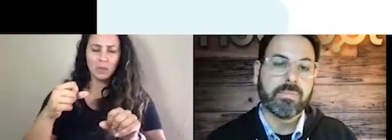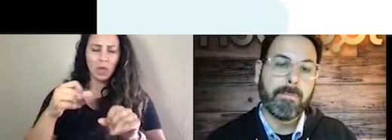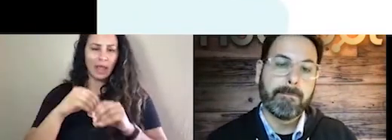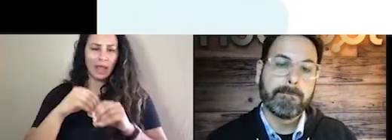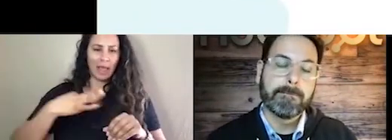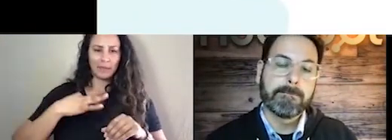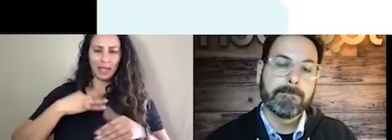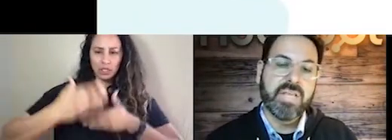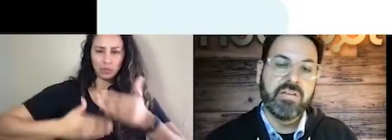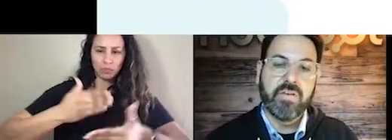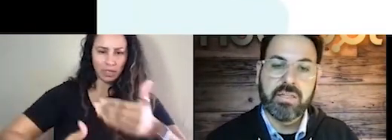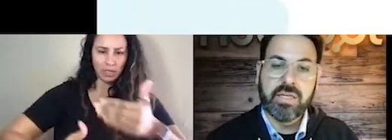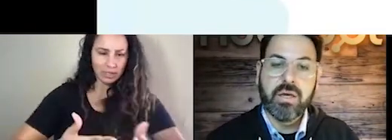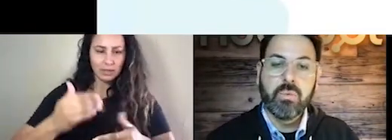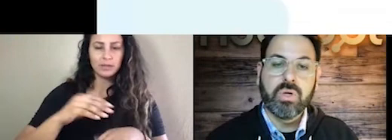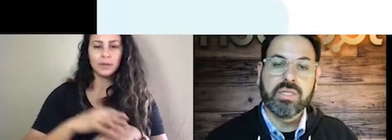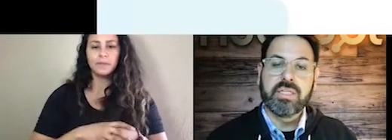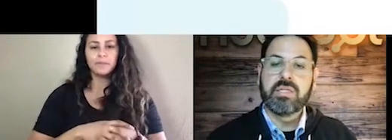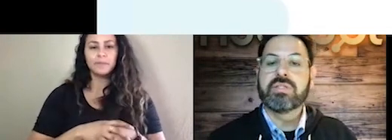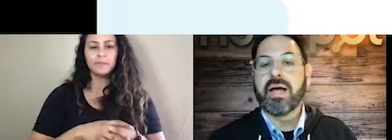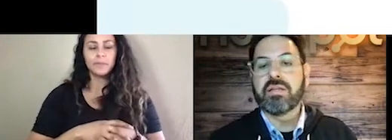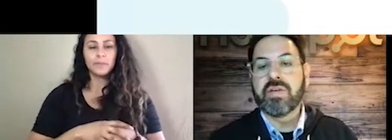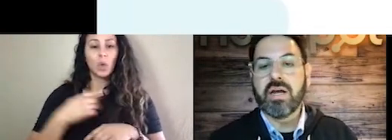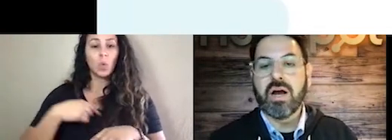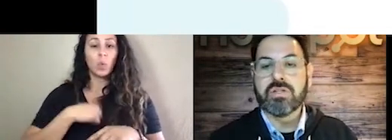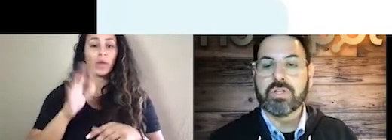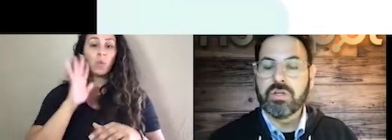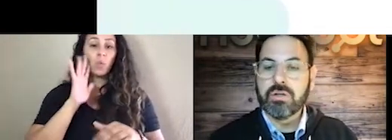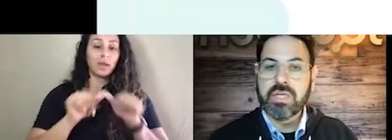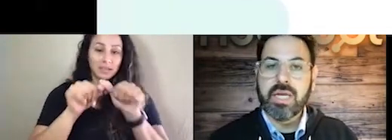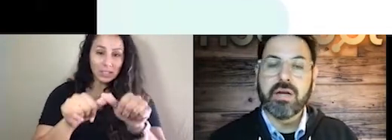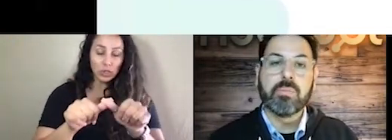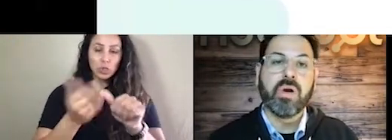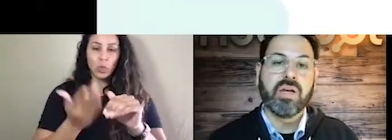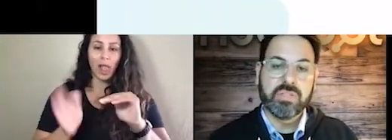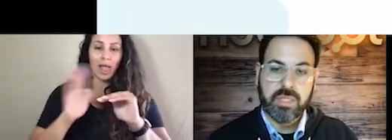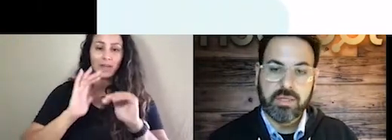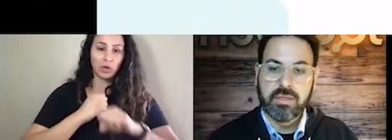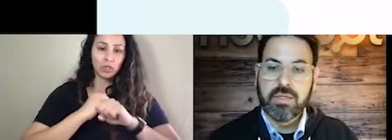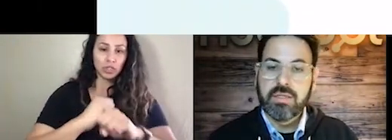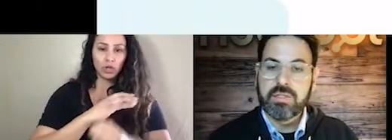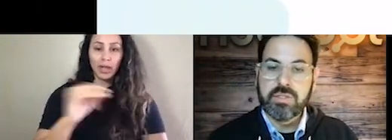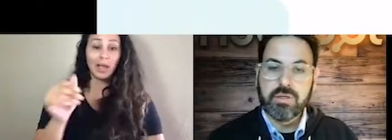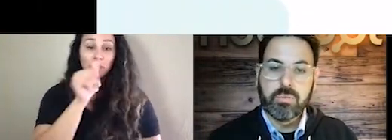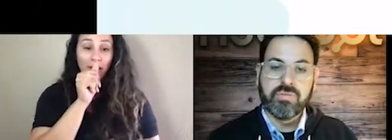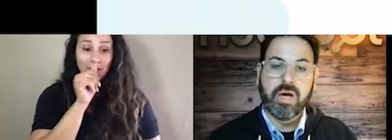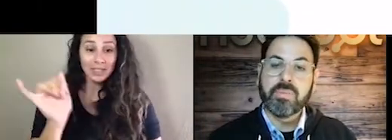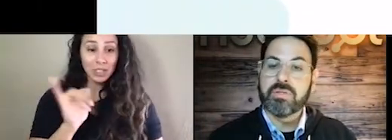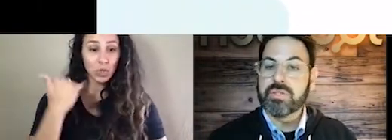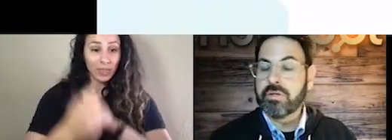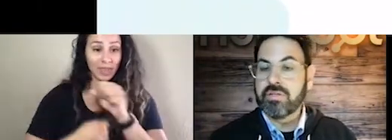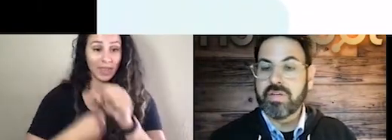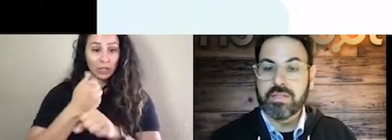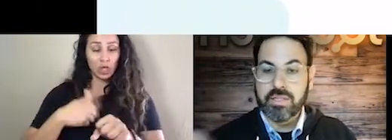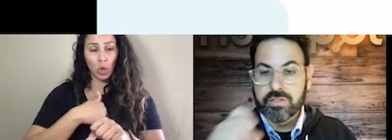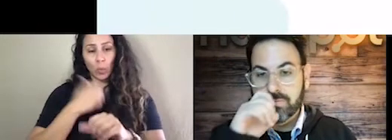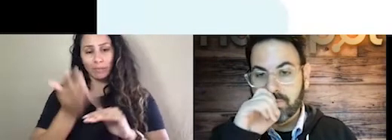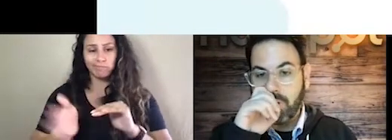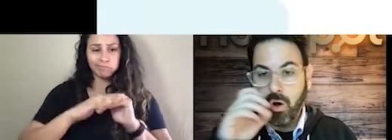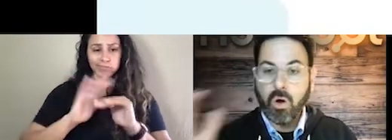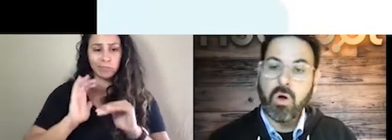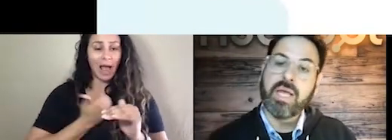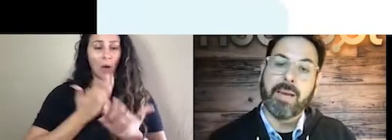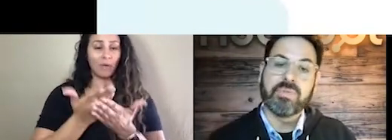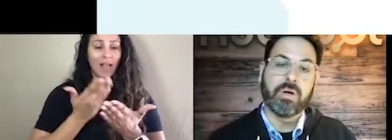process. And finally, we'll continue to elevate our security and our privacy. This year, we've upped our security validation